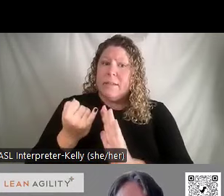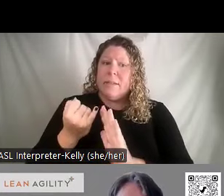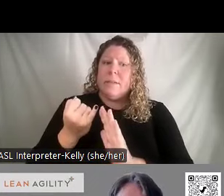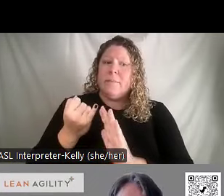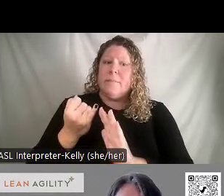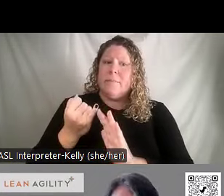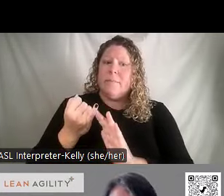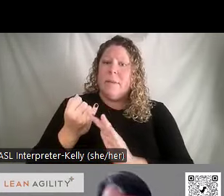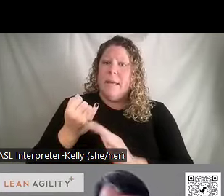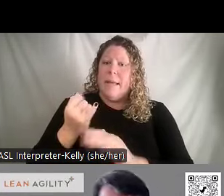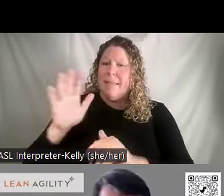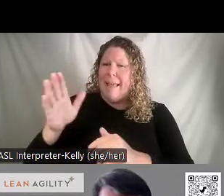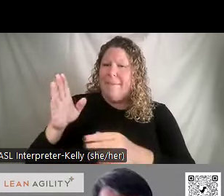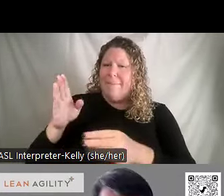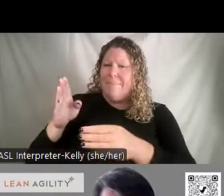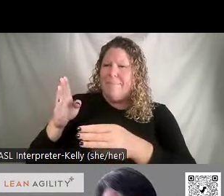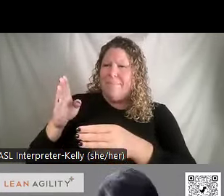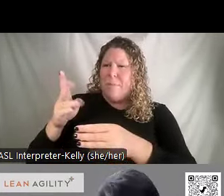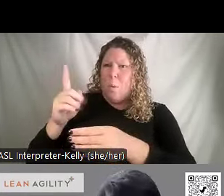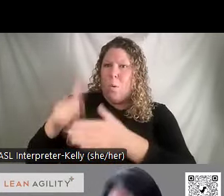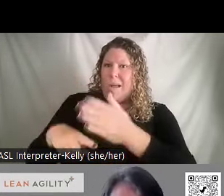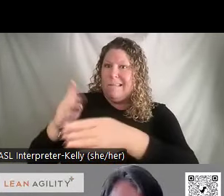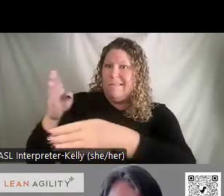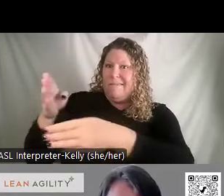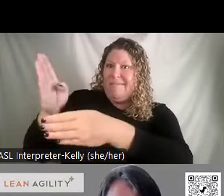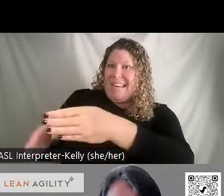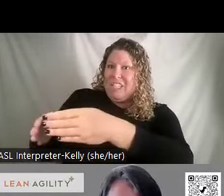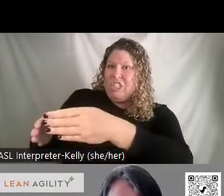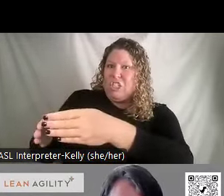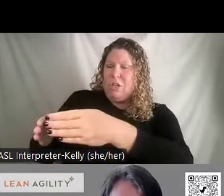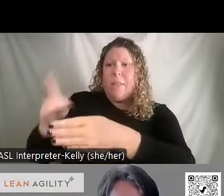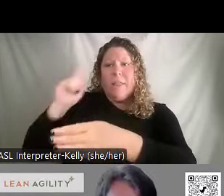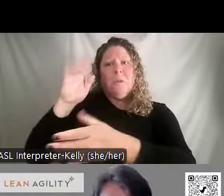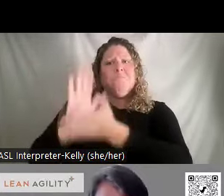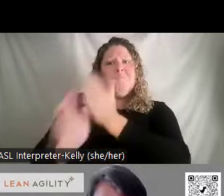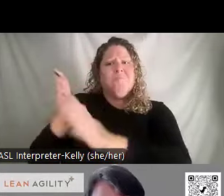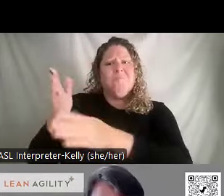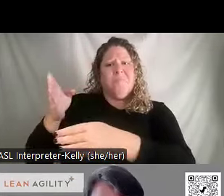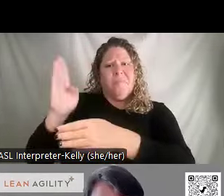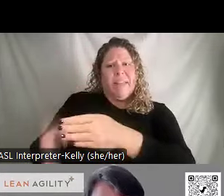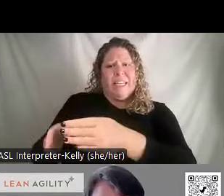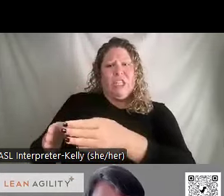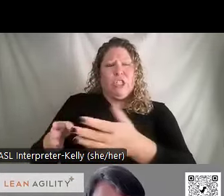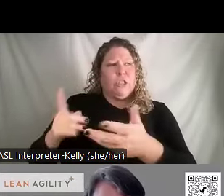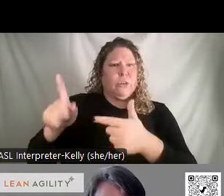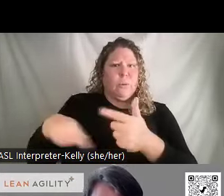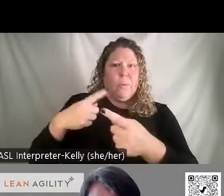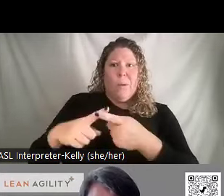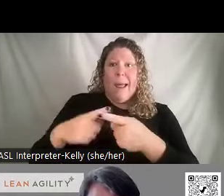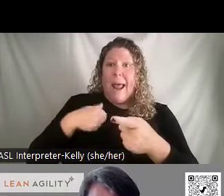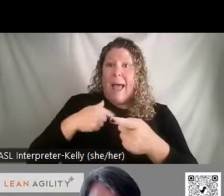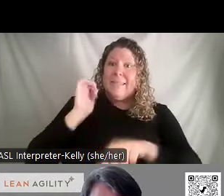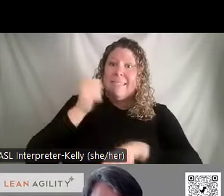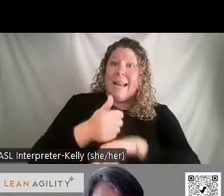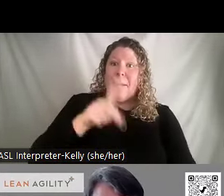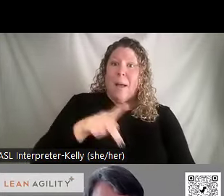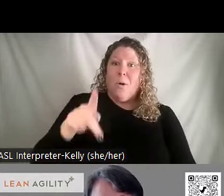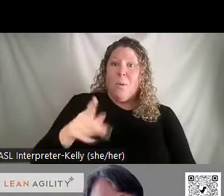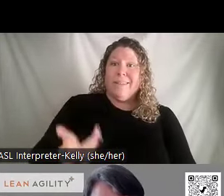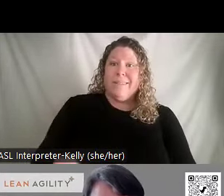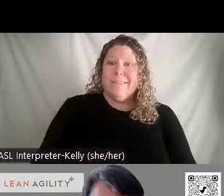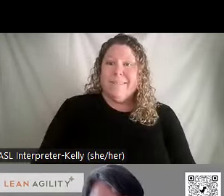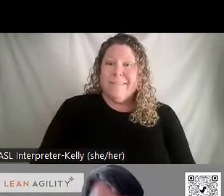place. A lot of people think the finish line, you're done when you've got a PowerPoint presentation that says, okay, here was the problem, and